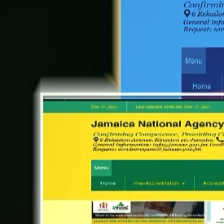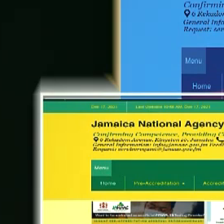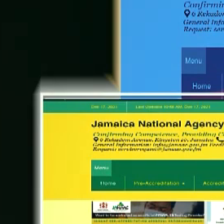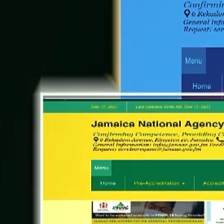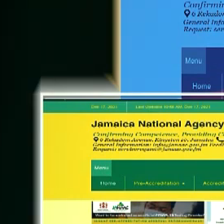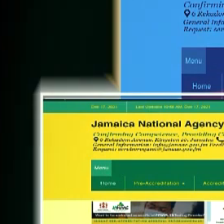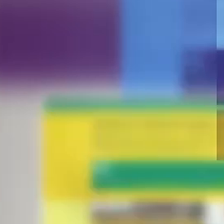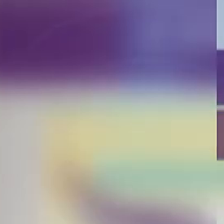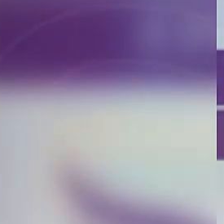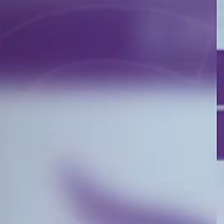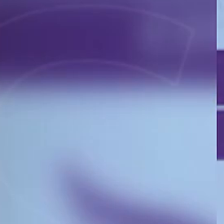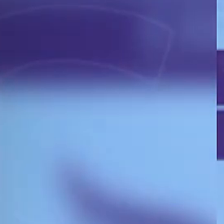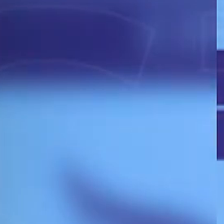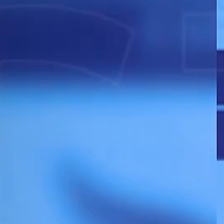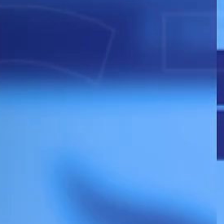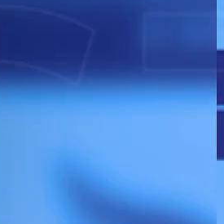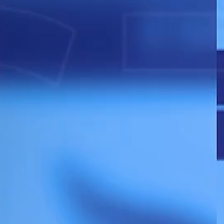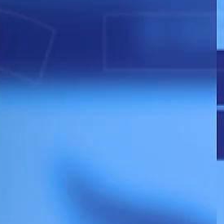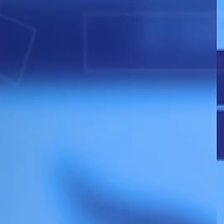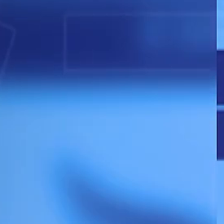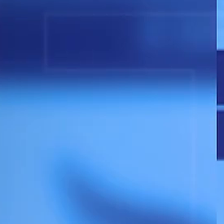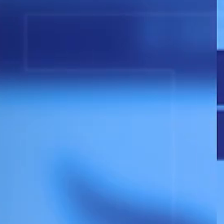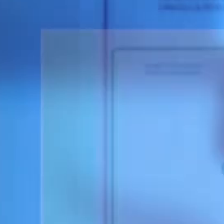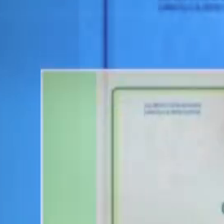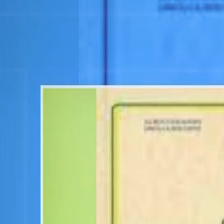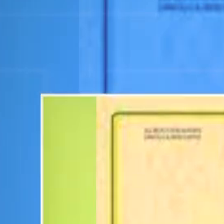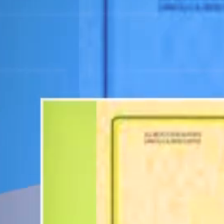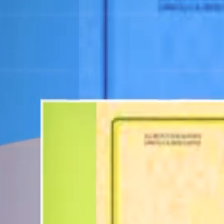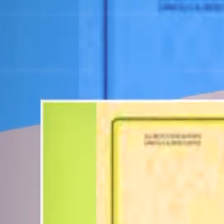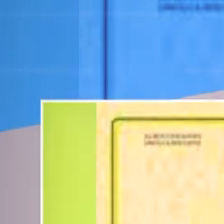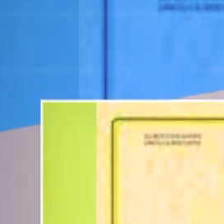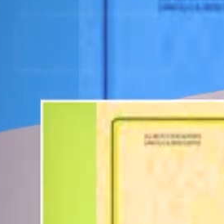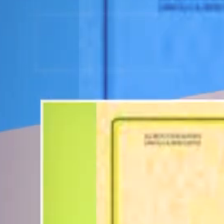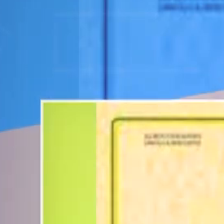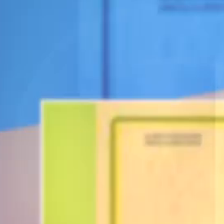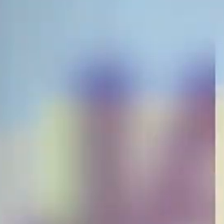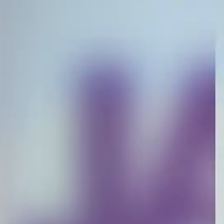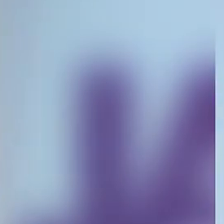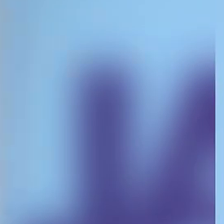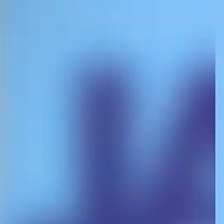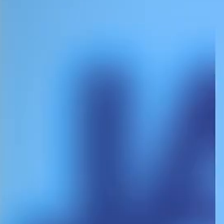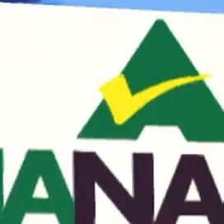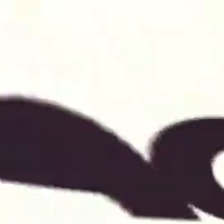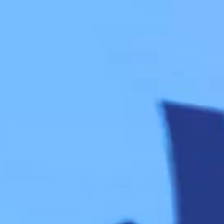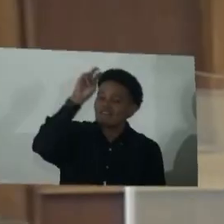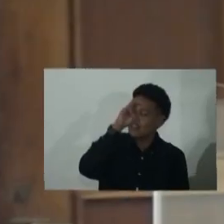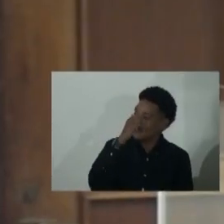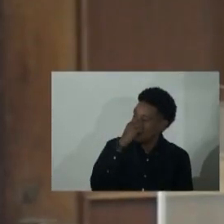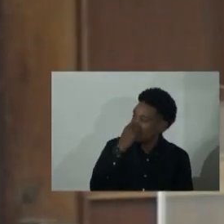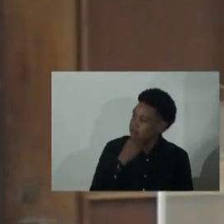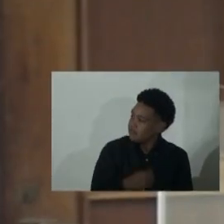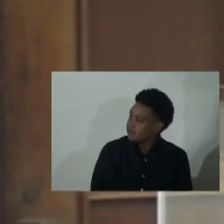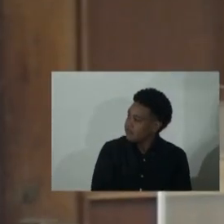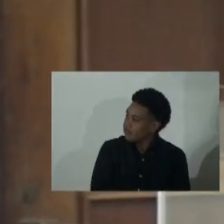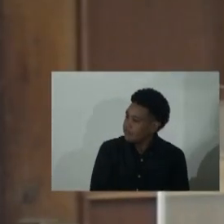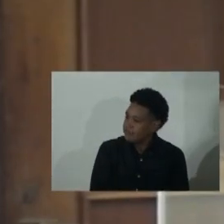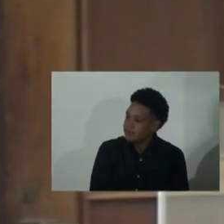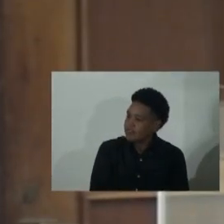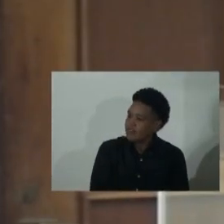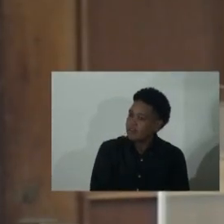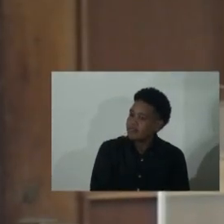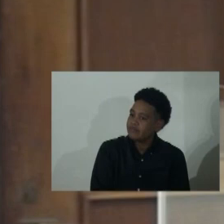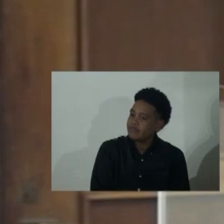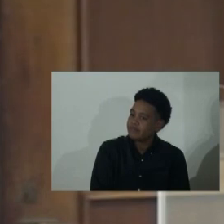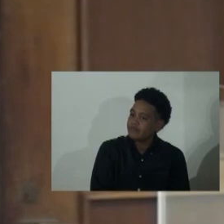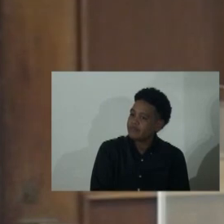for Accreditation, JANAC, several entities were accredited to execute COVID-19 testings. JANAC's international